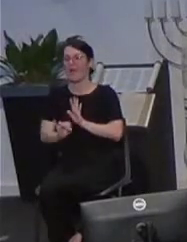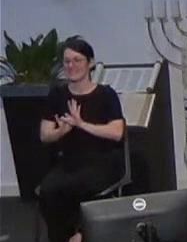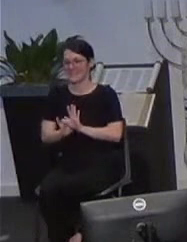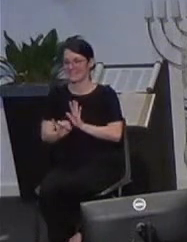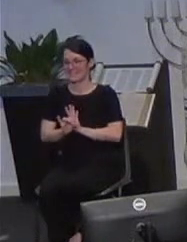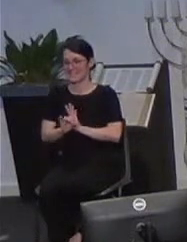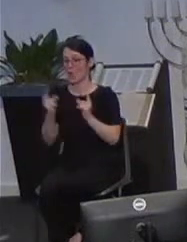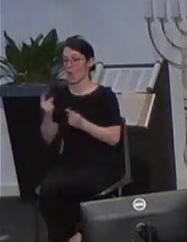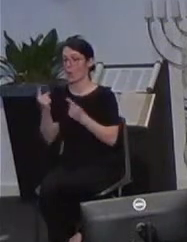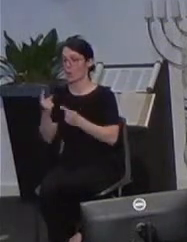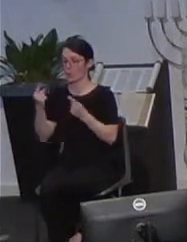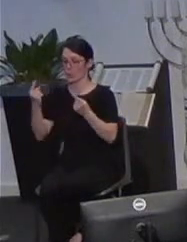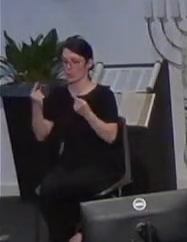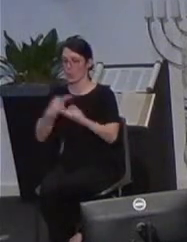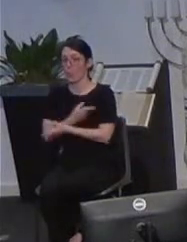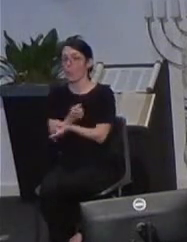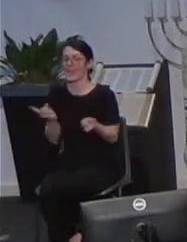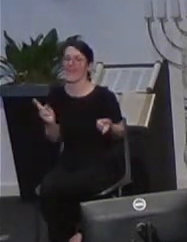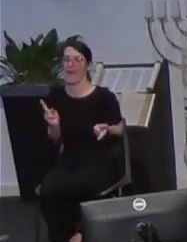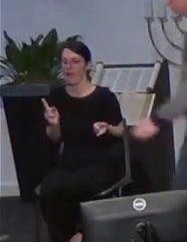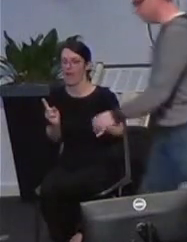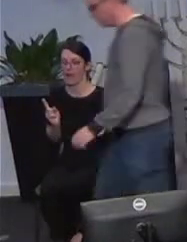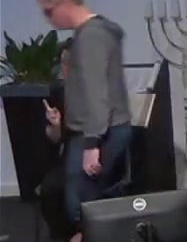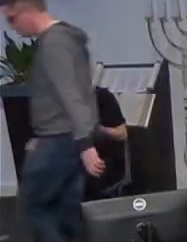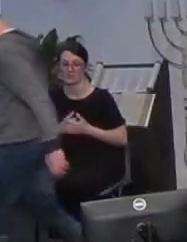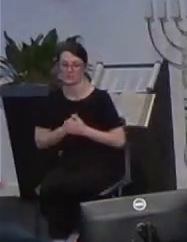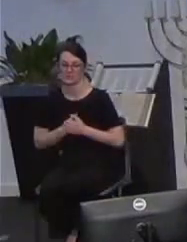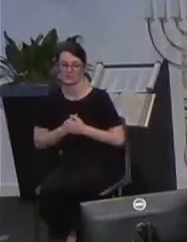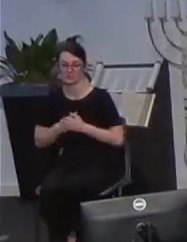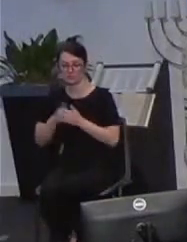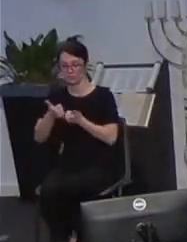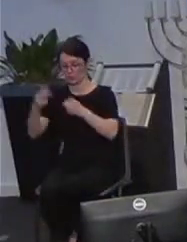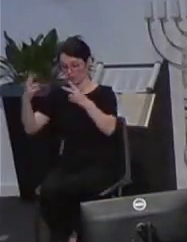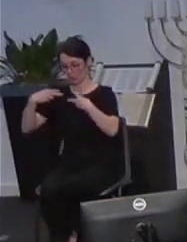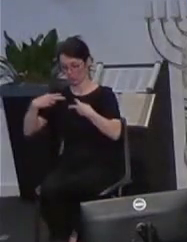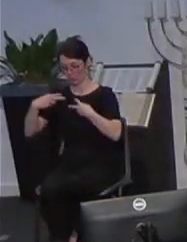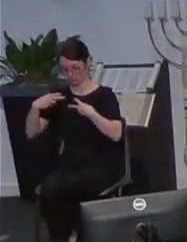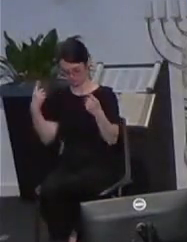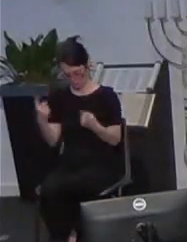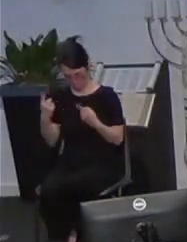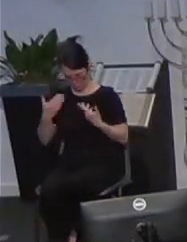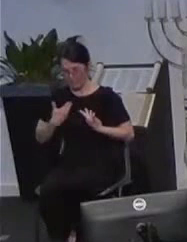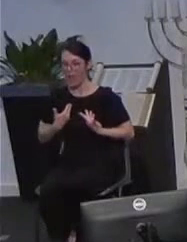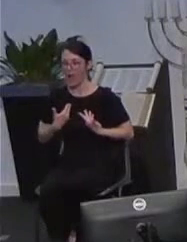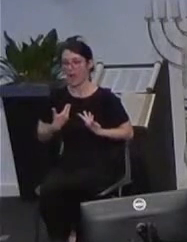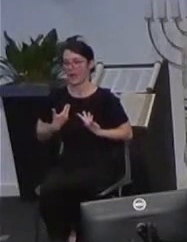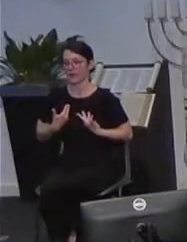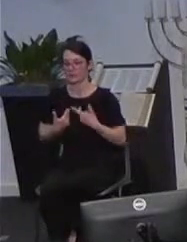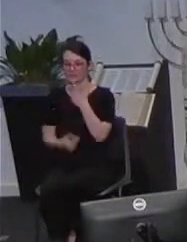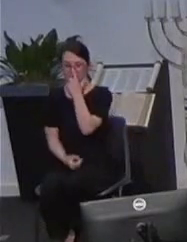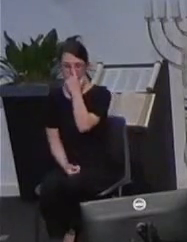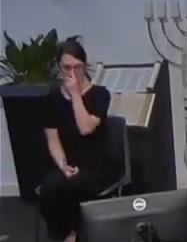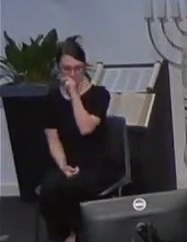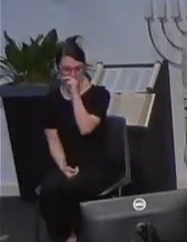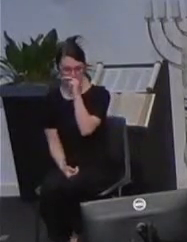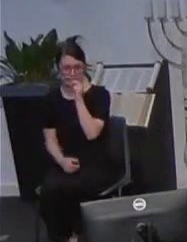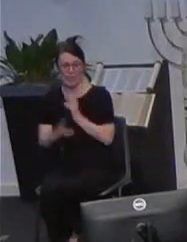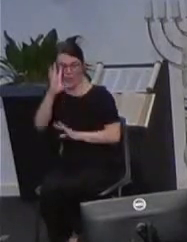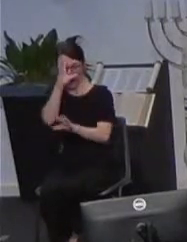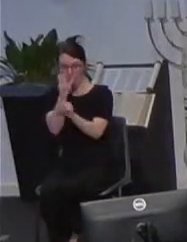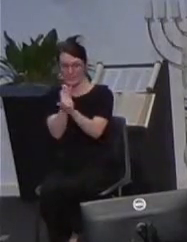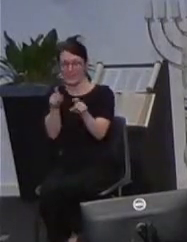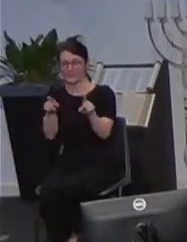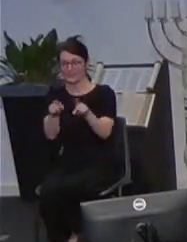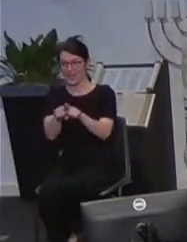you know, it's important to have a proper look at who you are. Now, I believe that, like everyone, I've